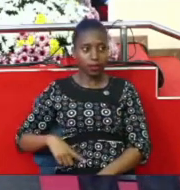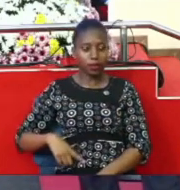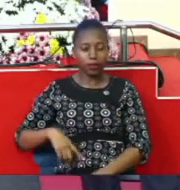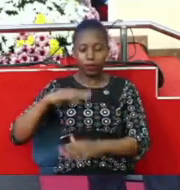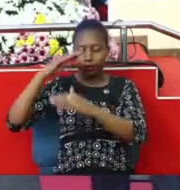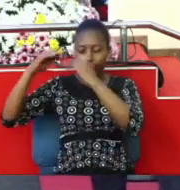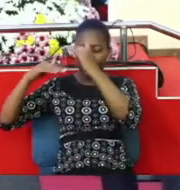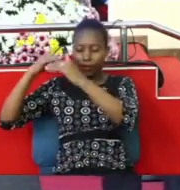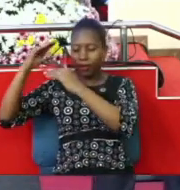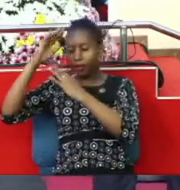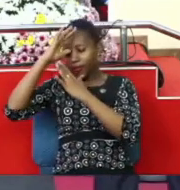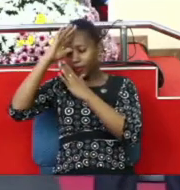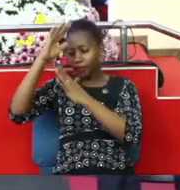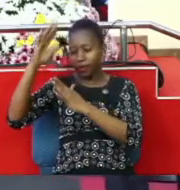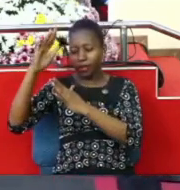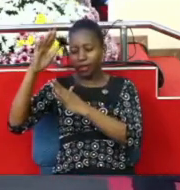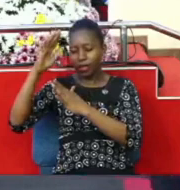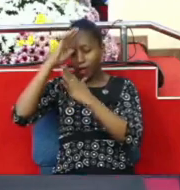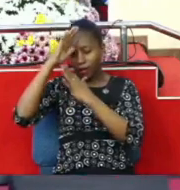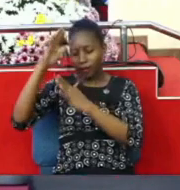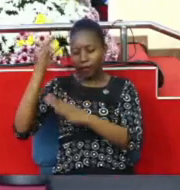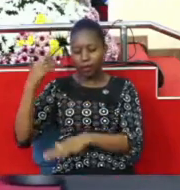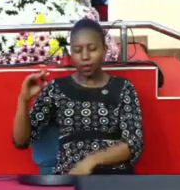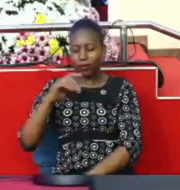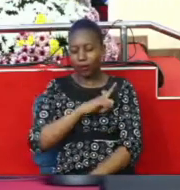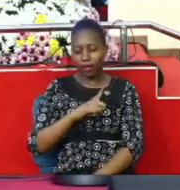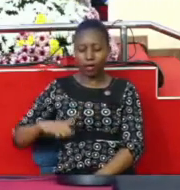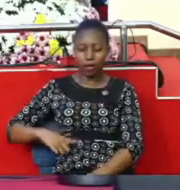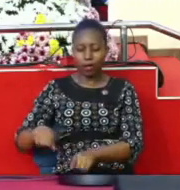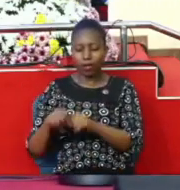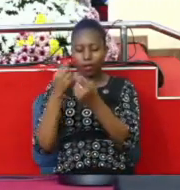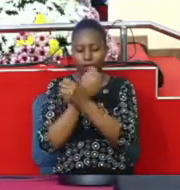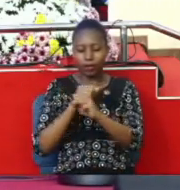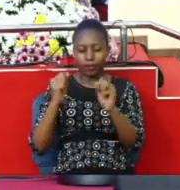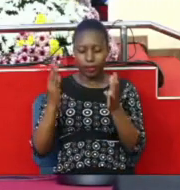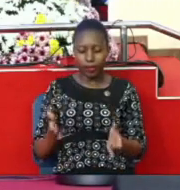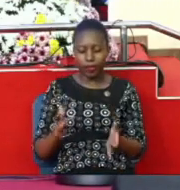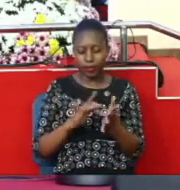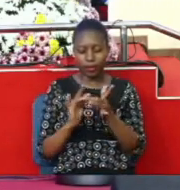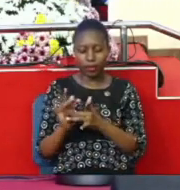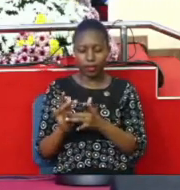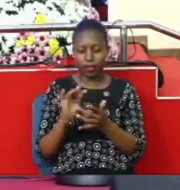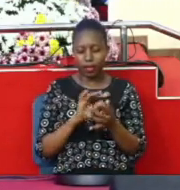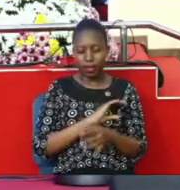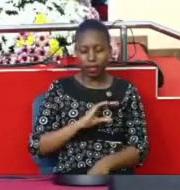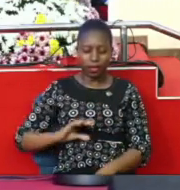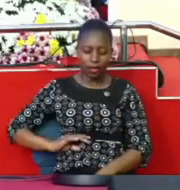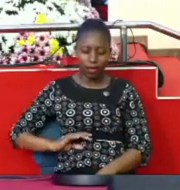Father. The Father of our Lord and Savior Jesus Christ. If faith is my